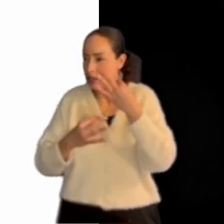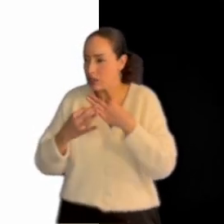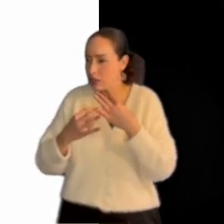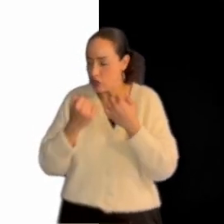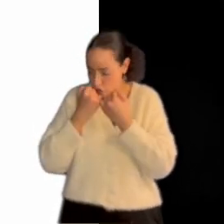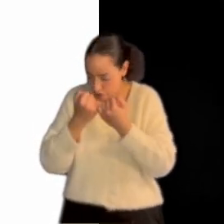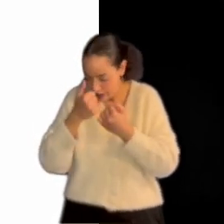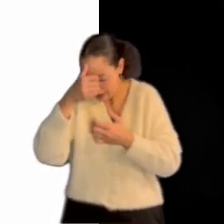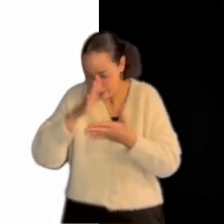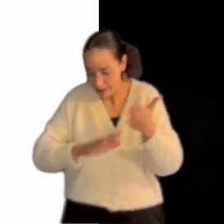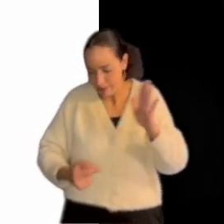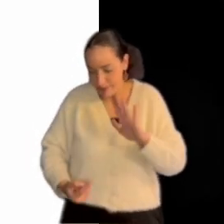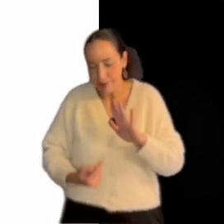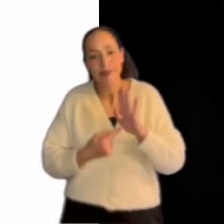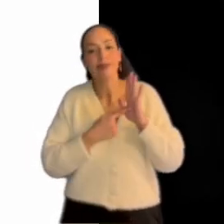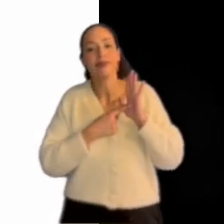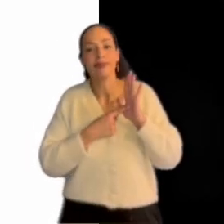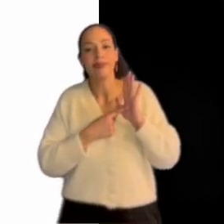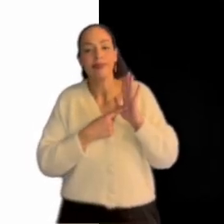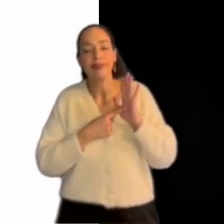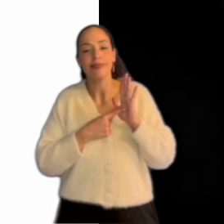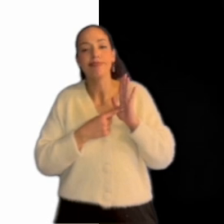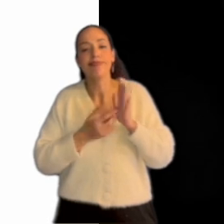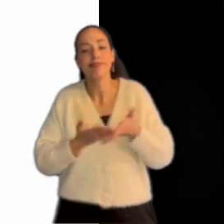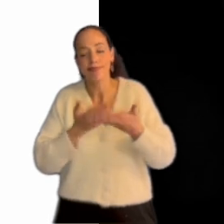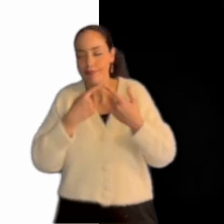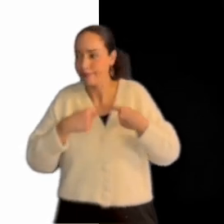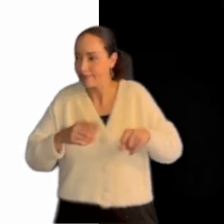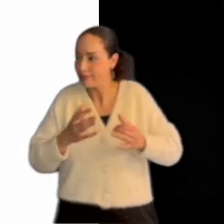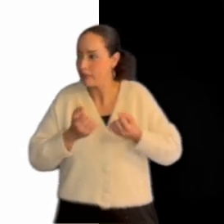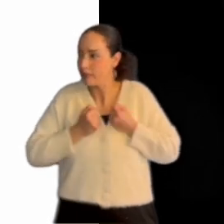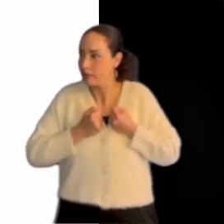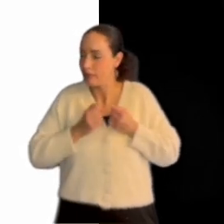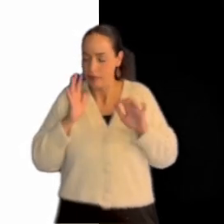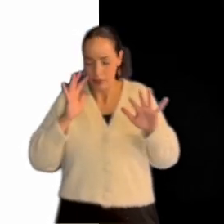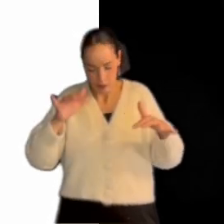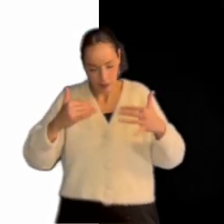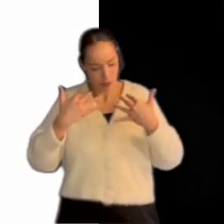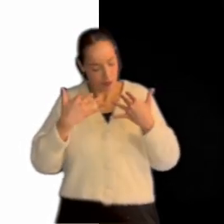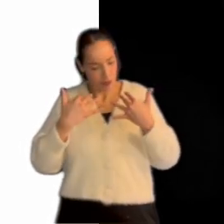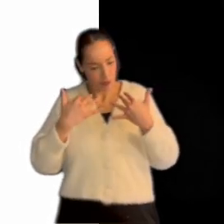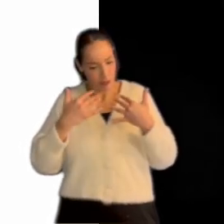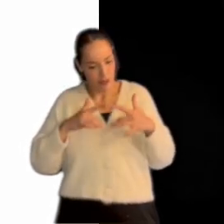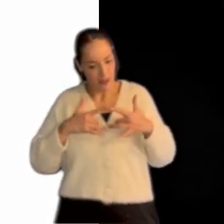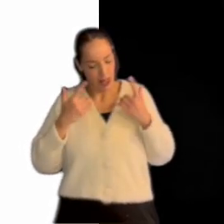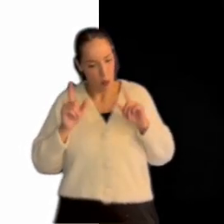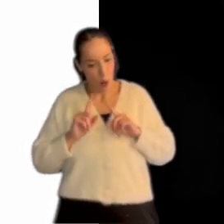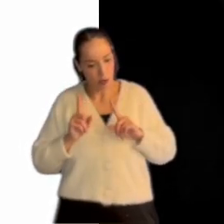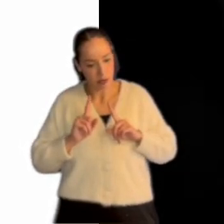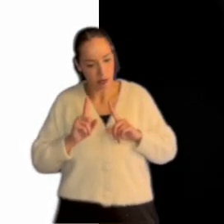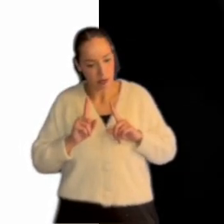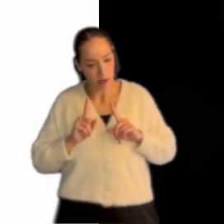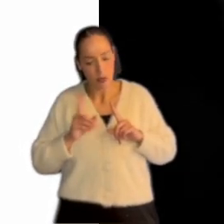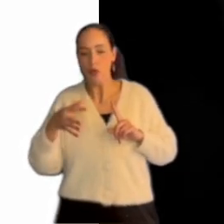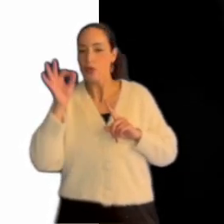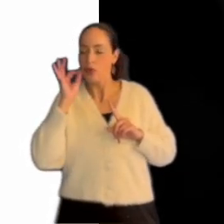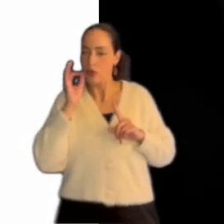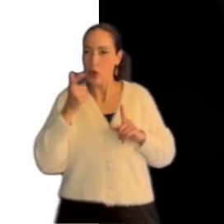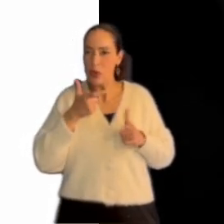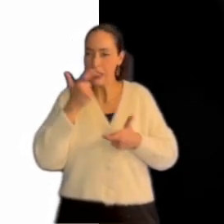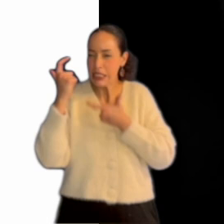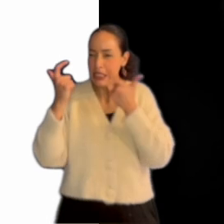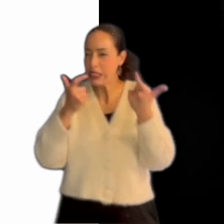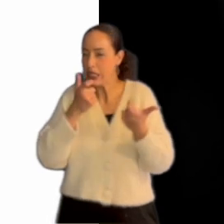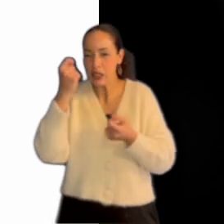how we feel and also encourages us to seek understanding and clarity so that we might generate knowledge and learning. Reflection